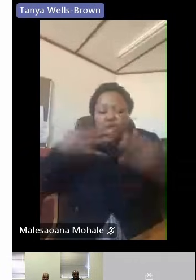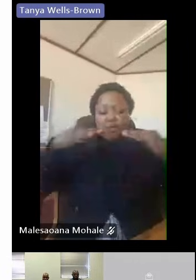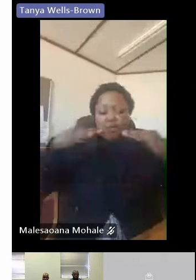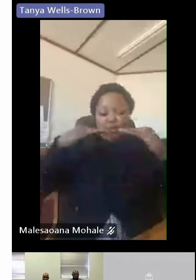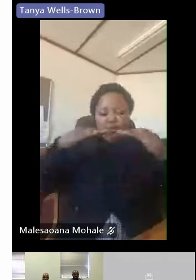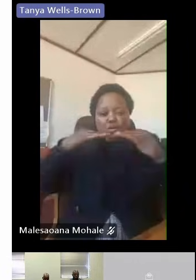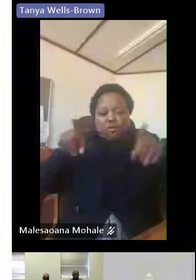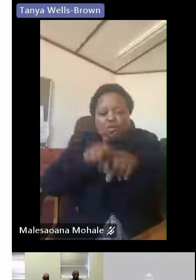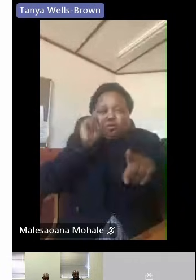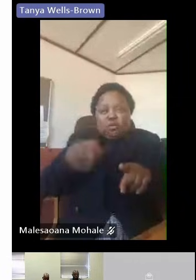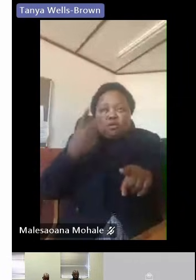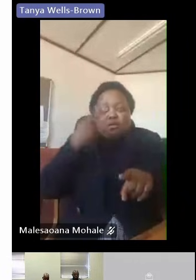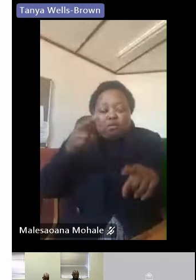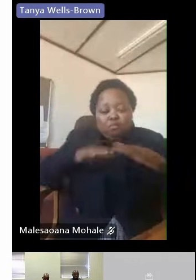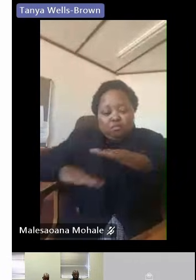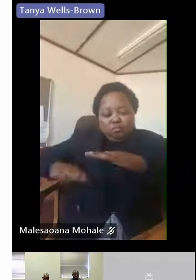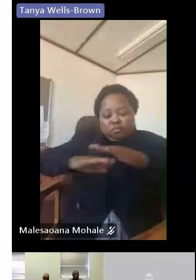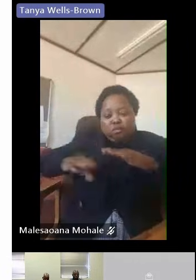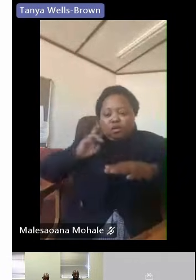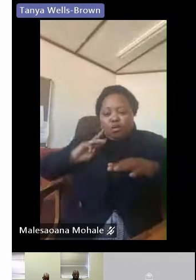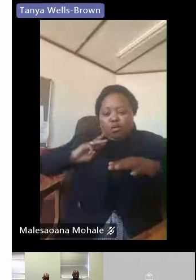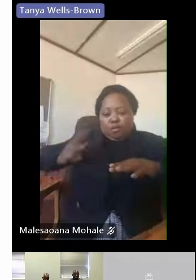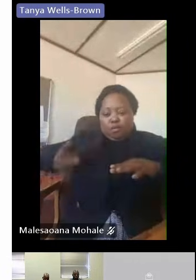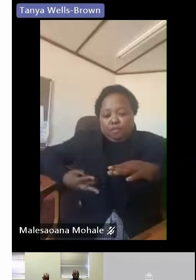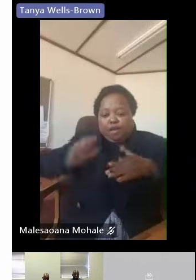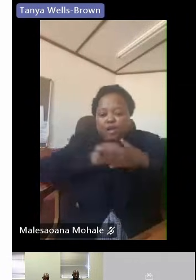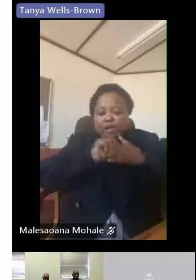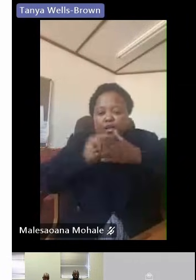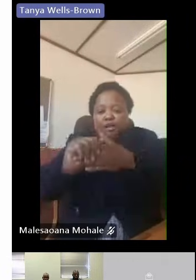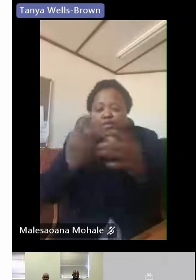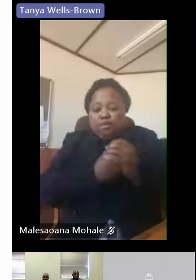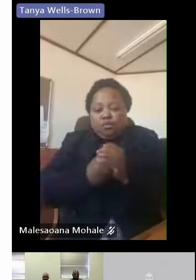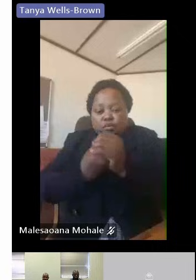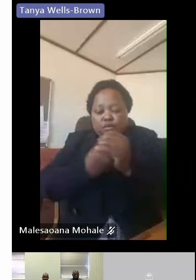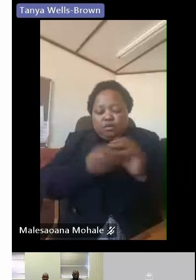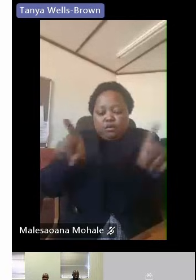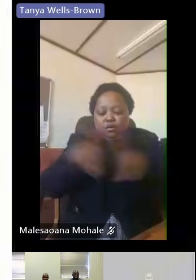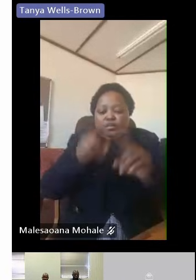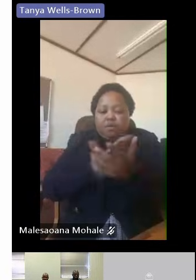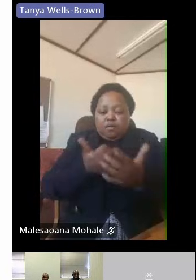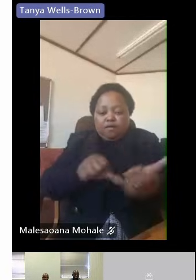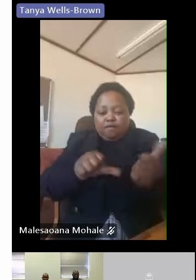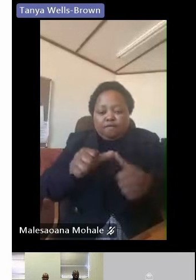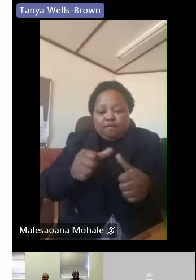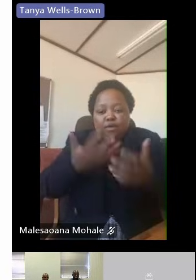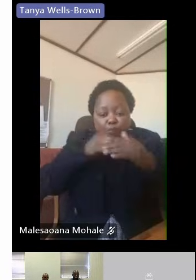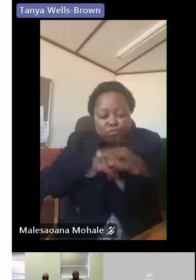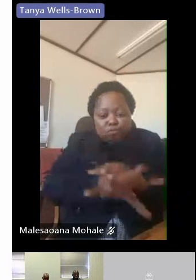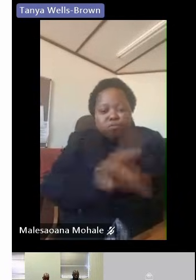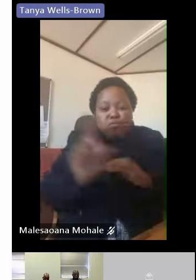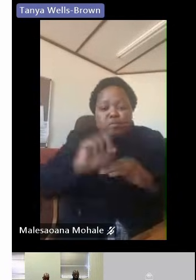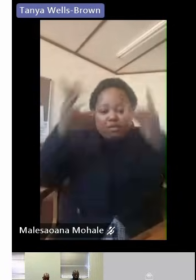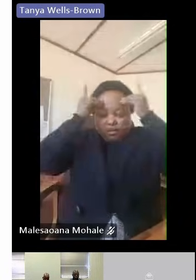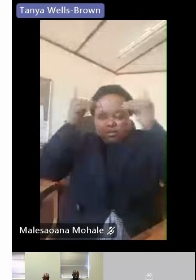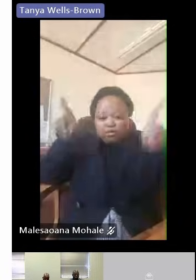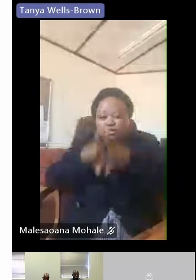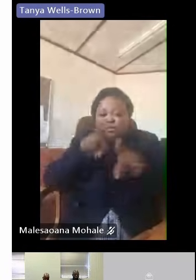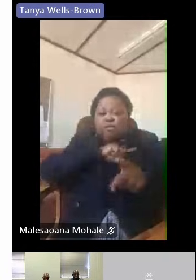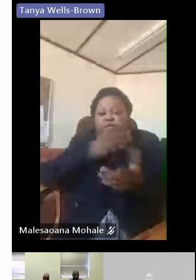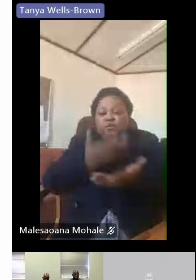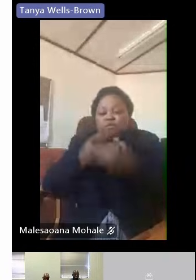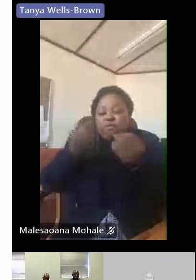women-led organisations are able to influence decisions. They're often the people that provide response as well. So not just